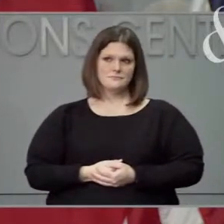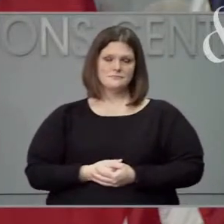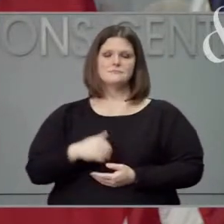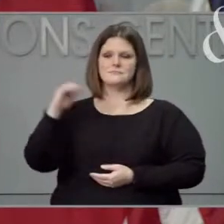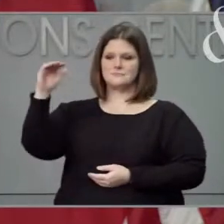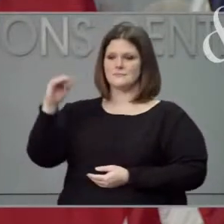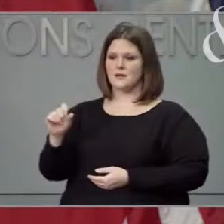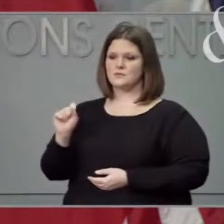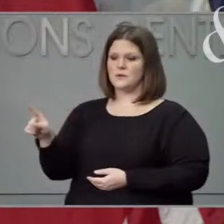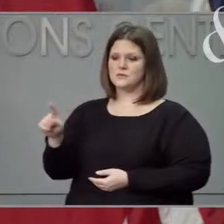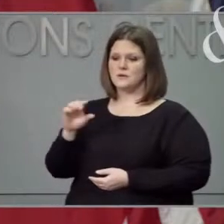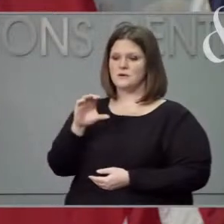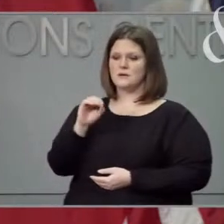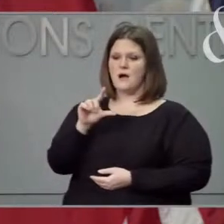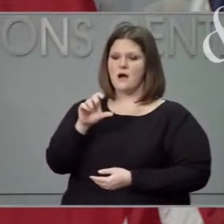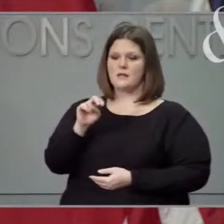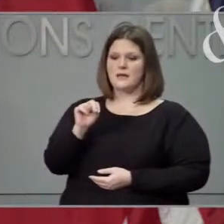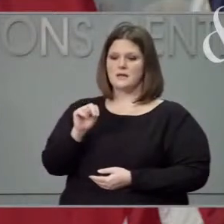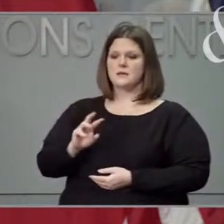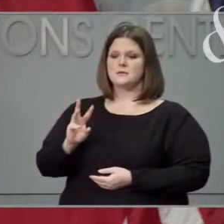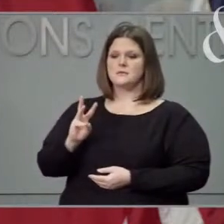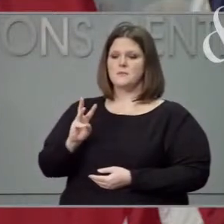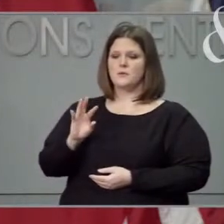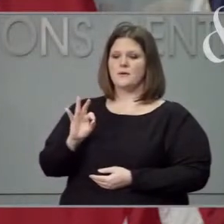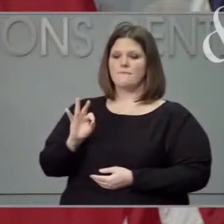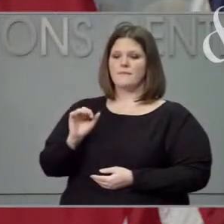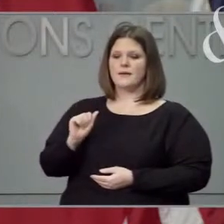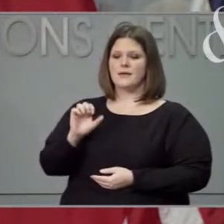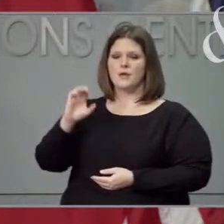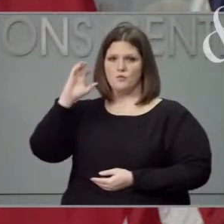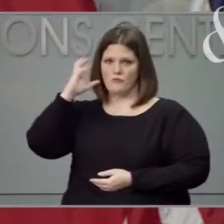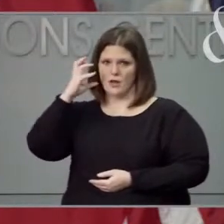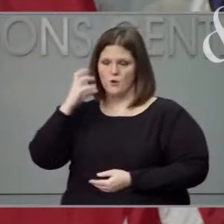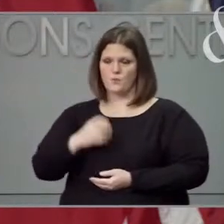The next question is from Colleen Harry with WFAE Radio.